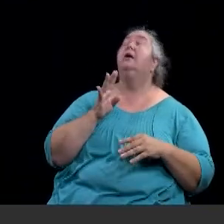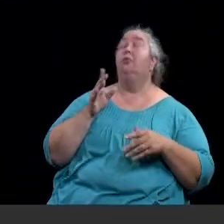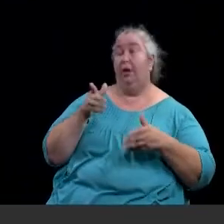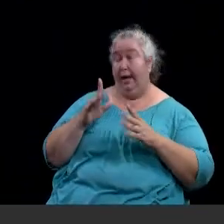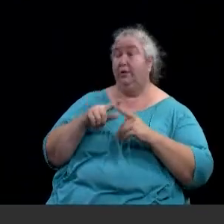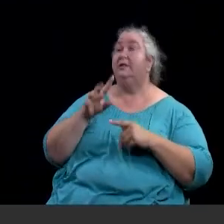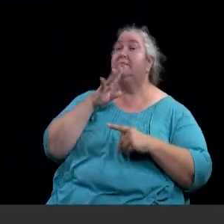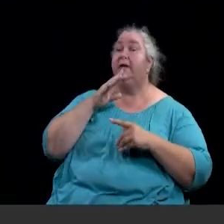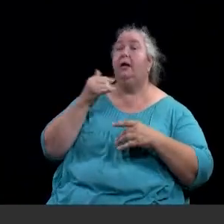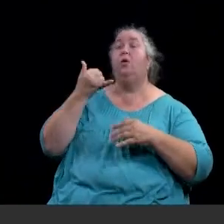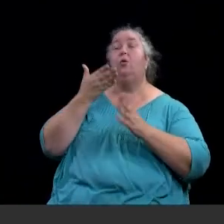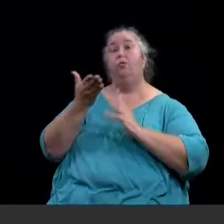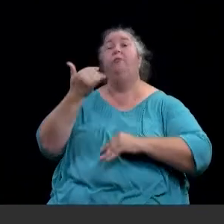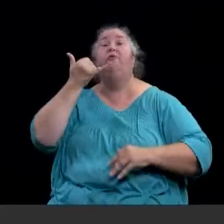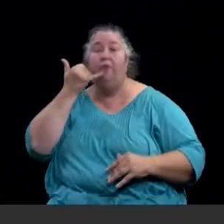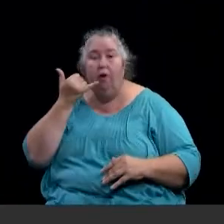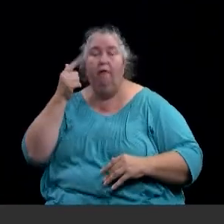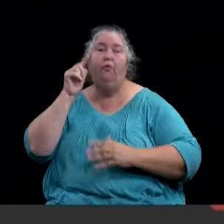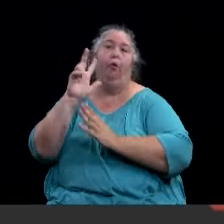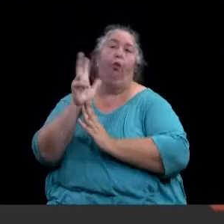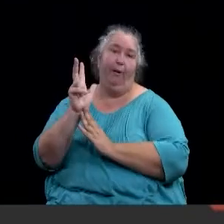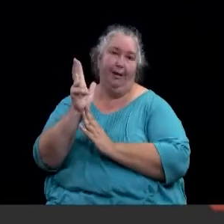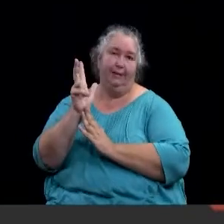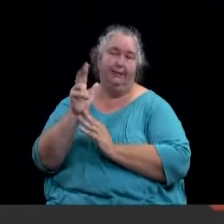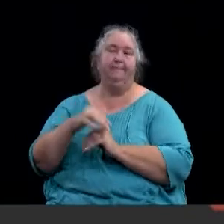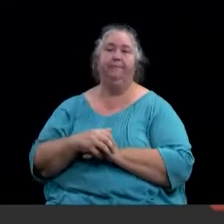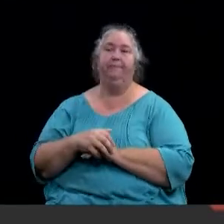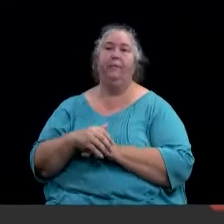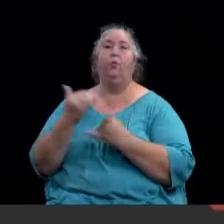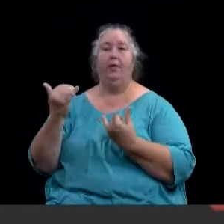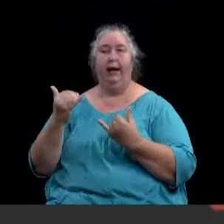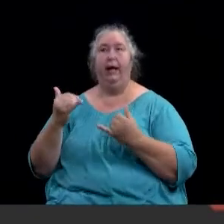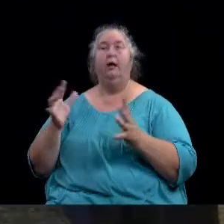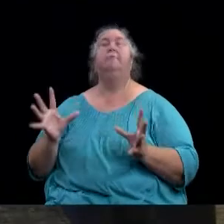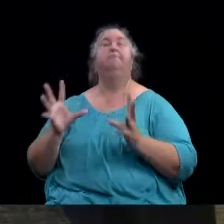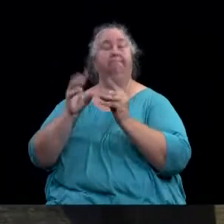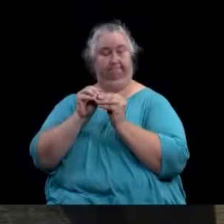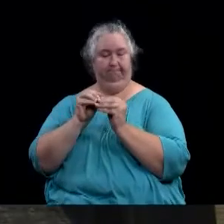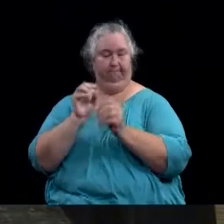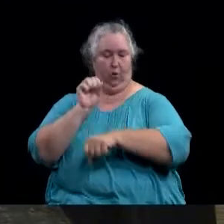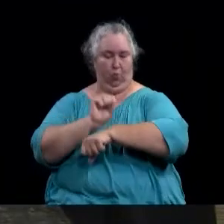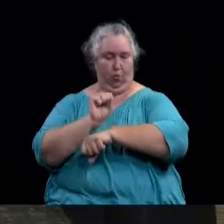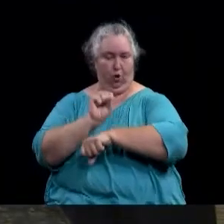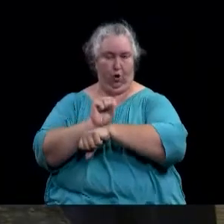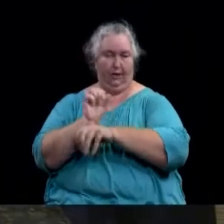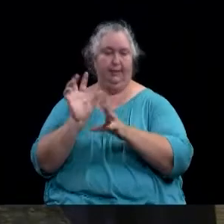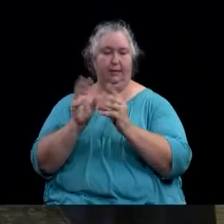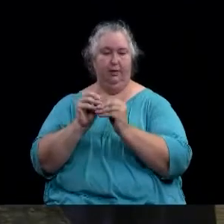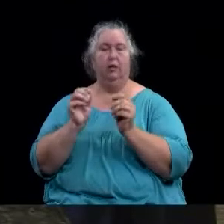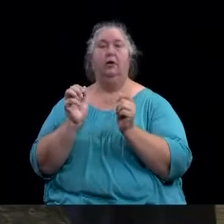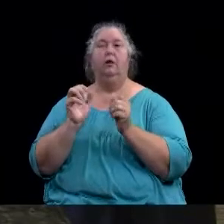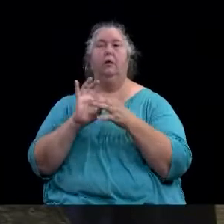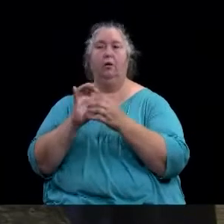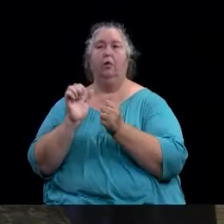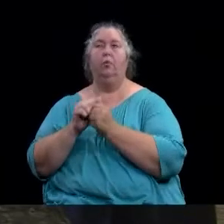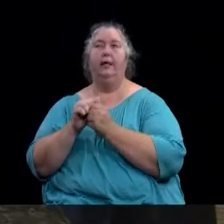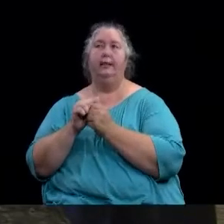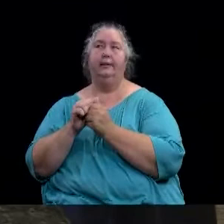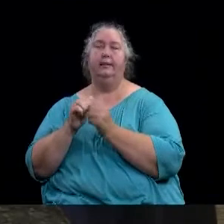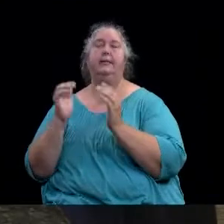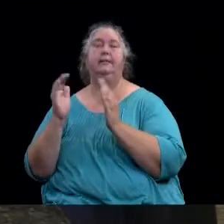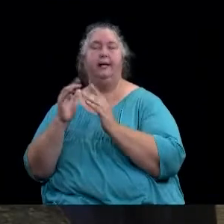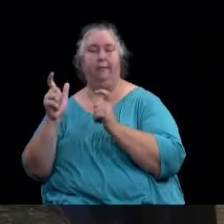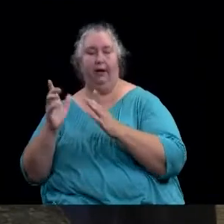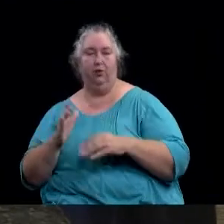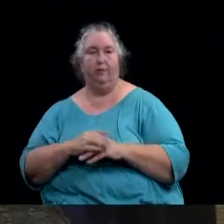recess the regular session and convene to work session with a report from our city manager. Bradley. Thank you, Mayor. Good afternoon, Mayor and council members. I